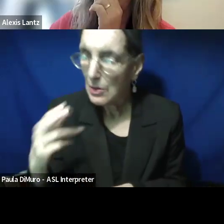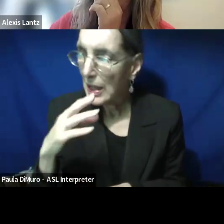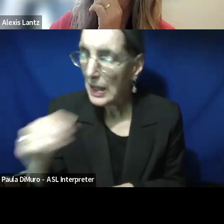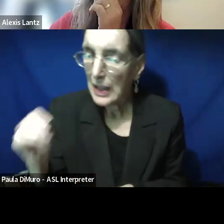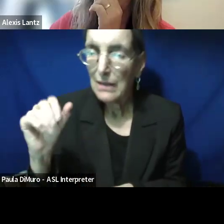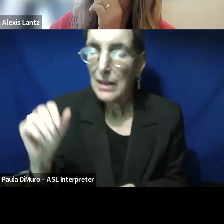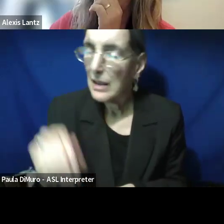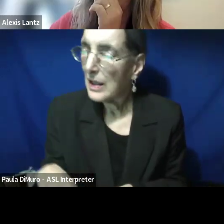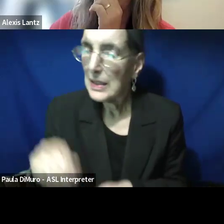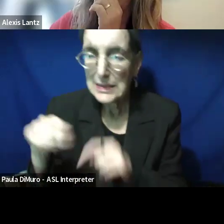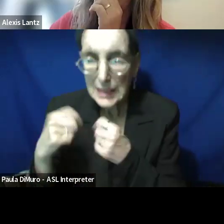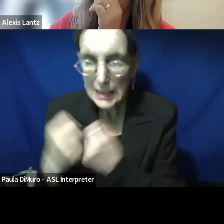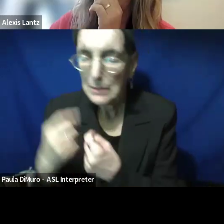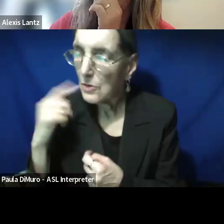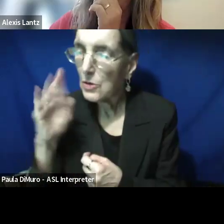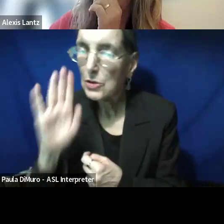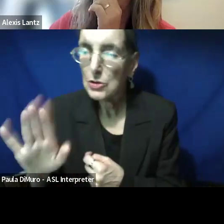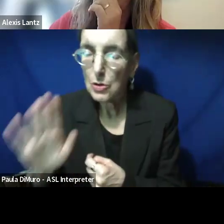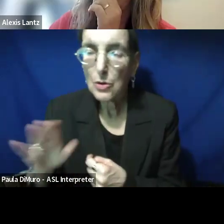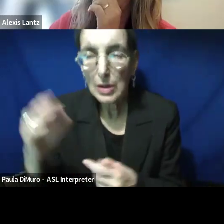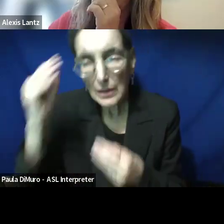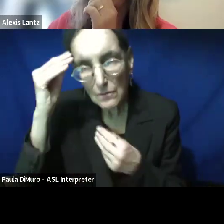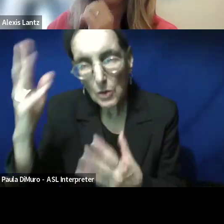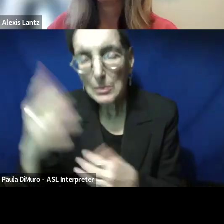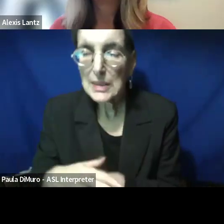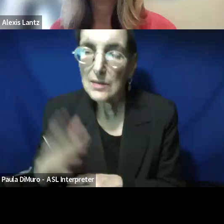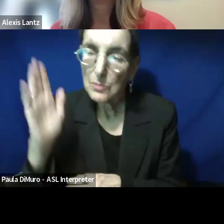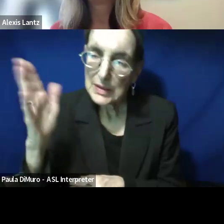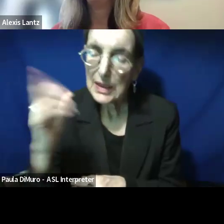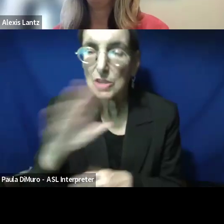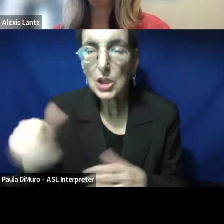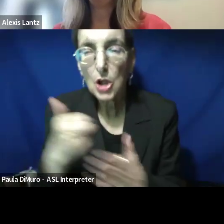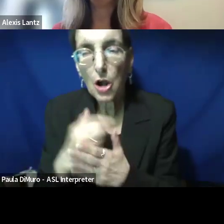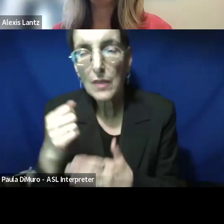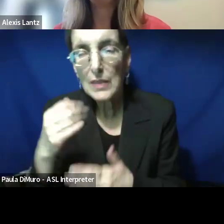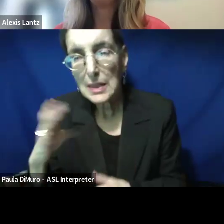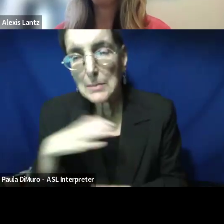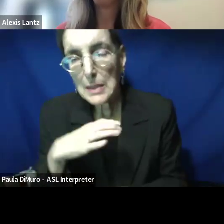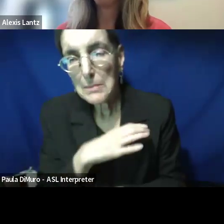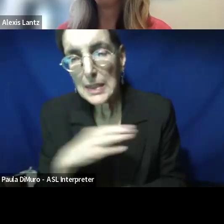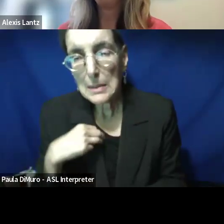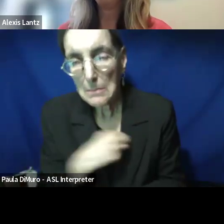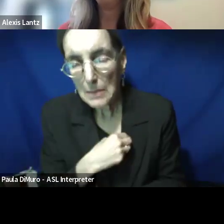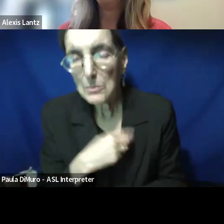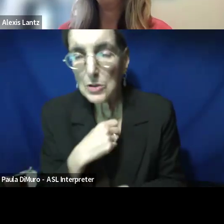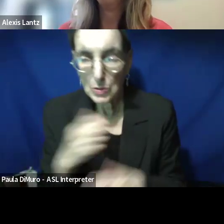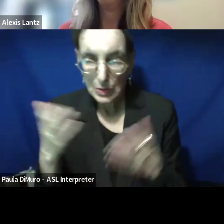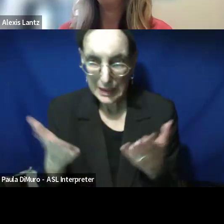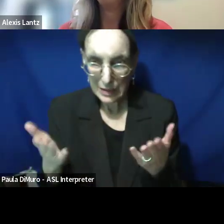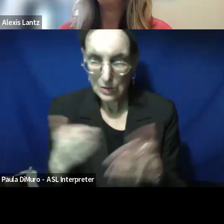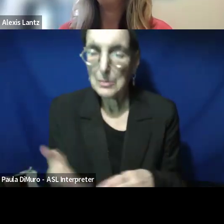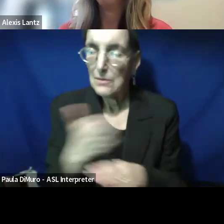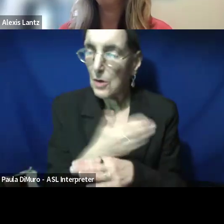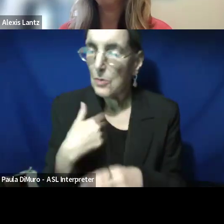that informative presentation, and to all the subcommittee members in attendance. Before we finish up, Carolyn, is